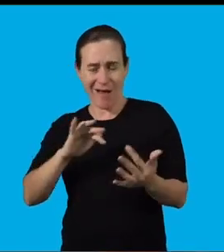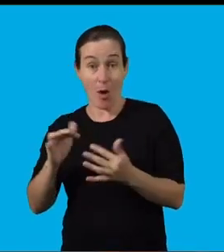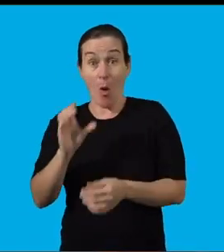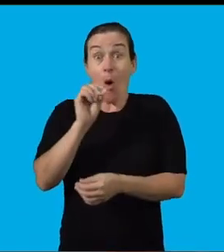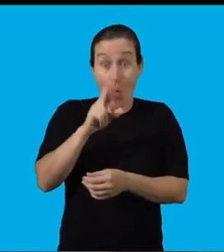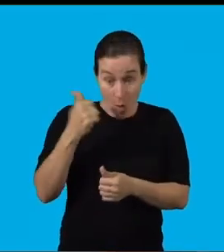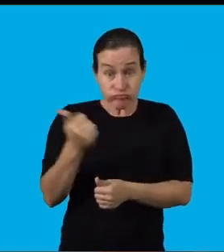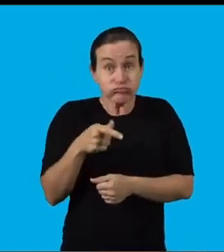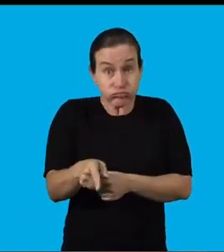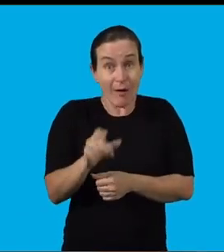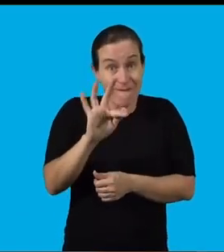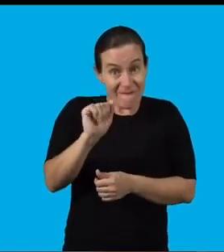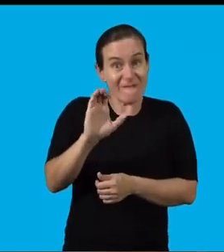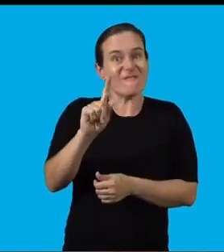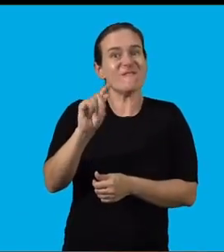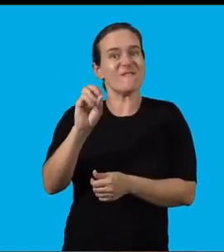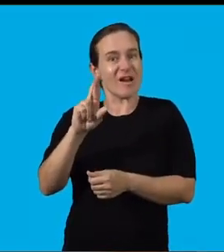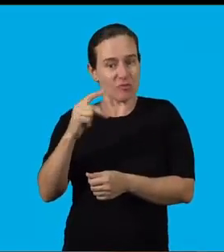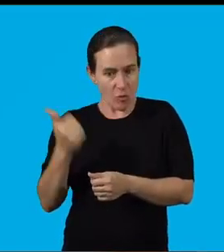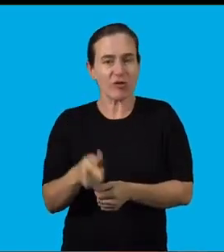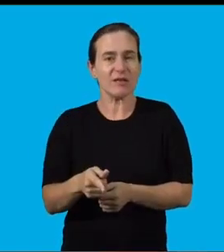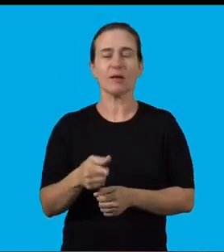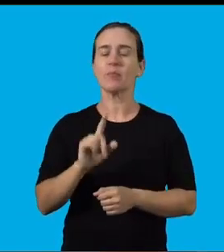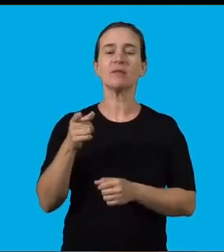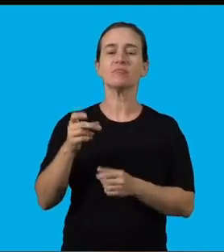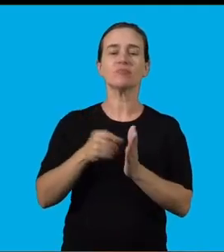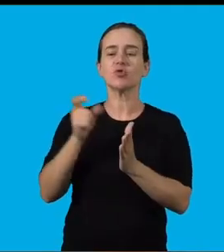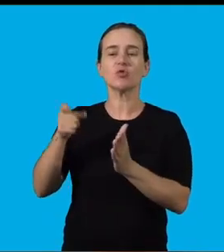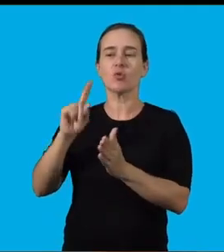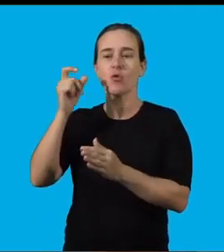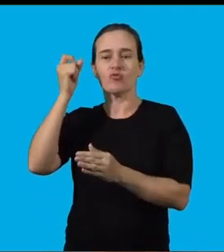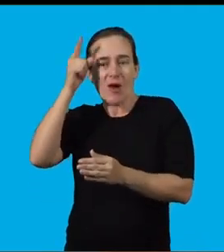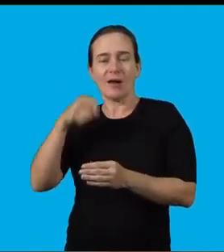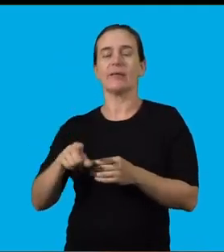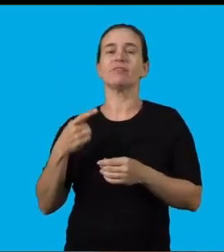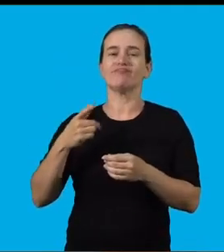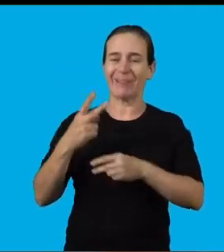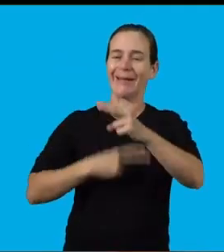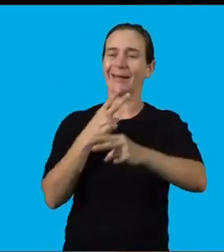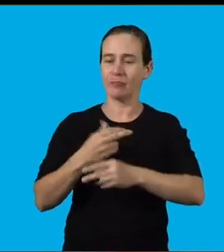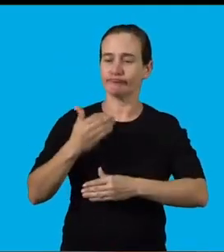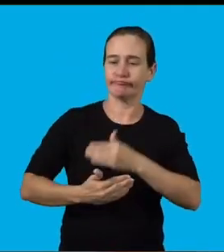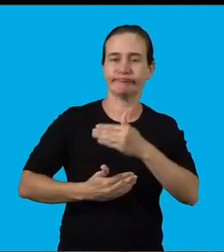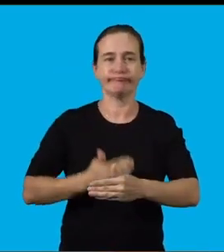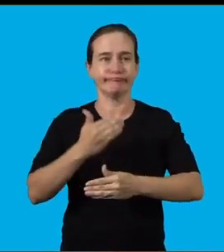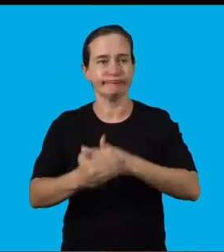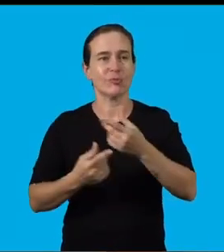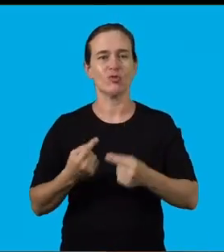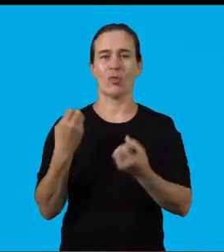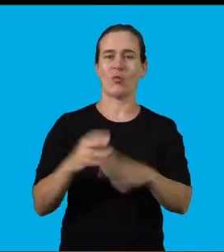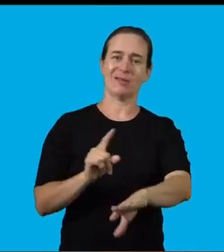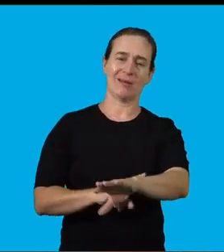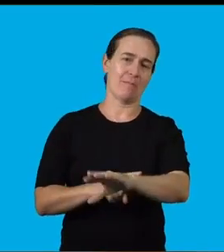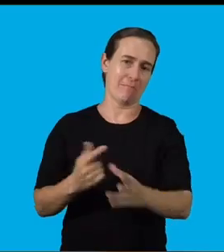sometimes what learners do is they don't realize it's been factorized and then they go through the whole process of factorizing the cubic expression